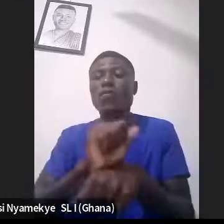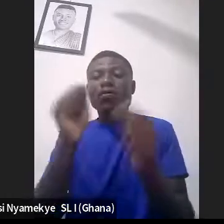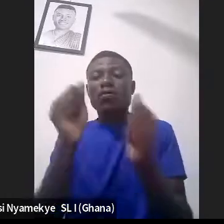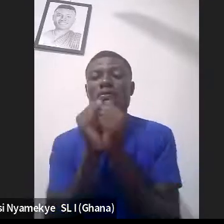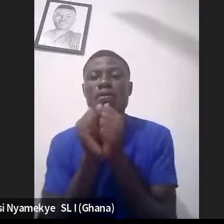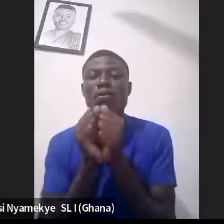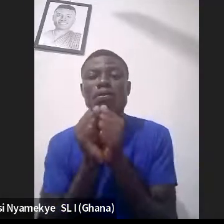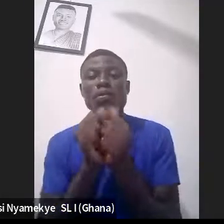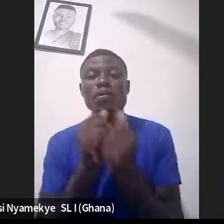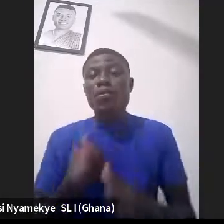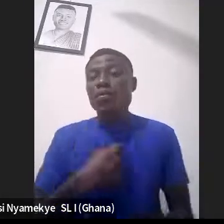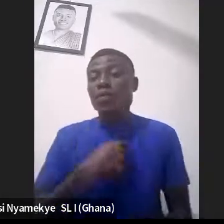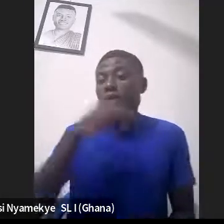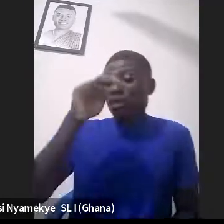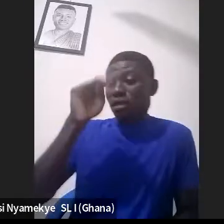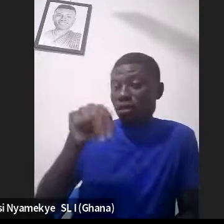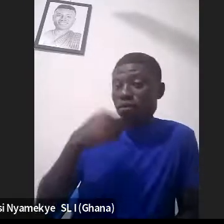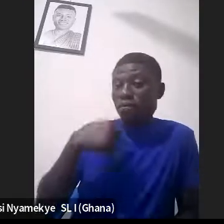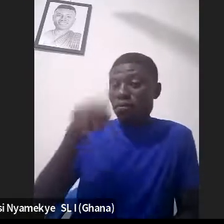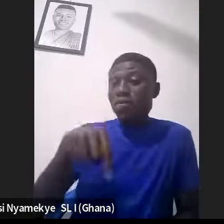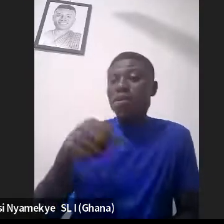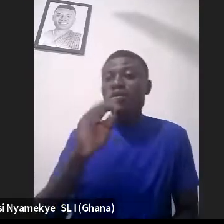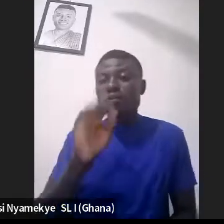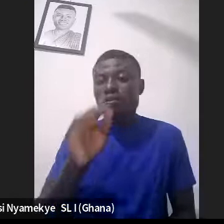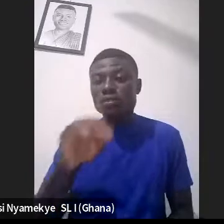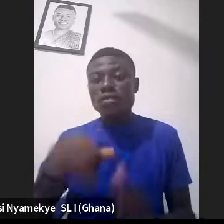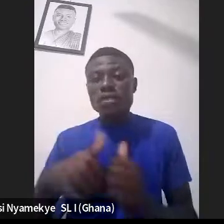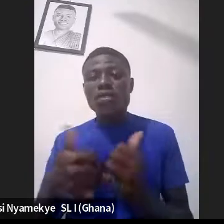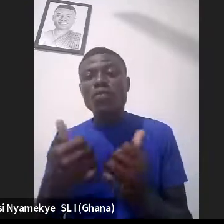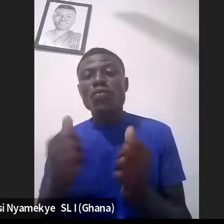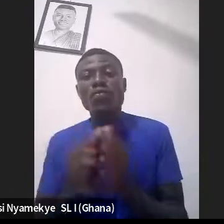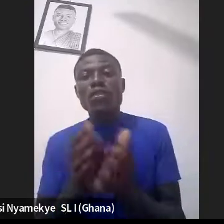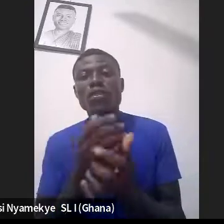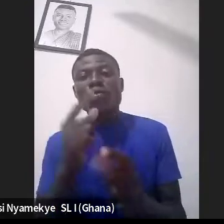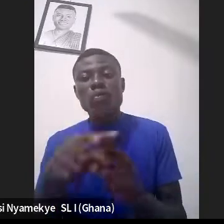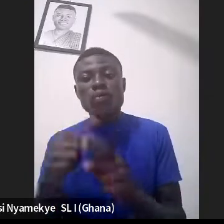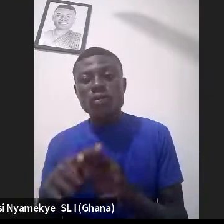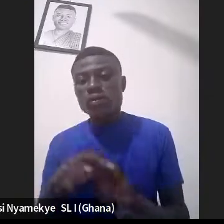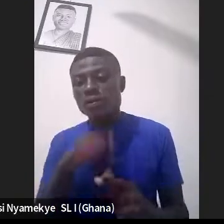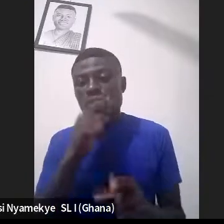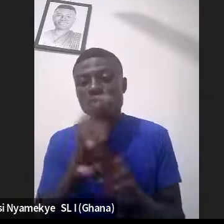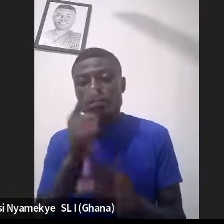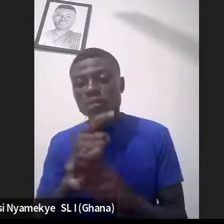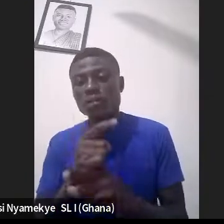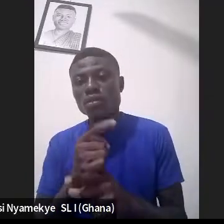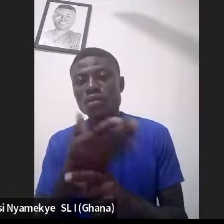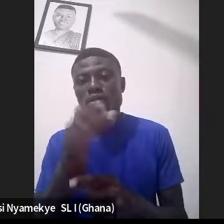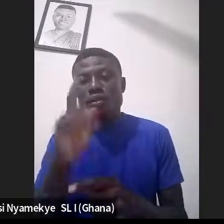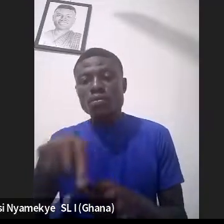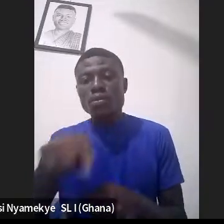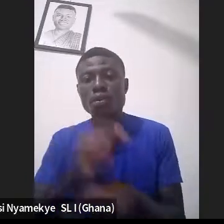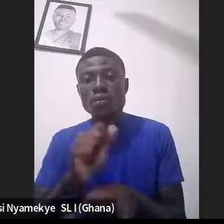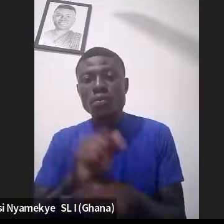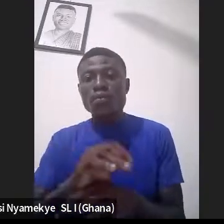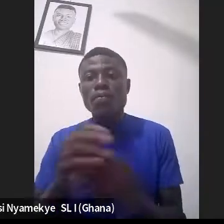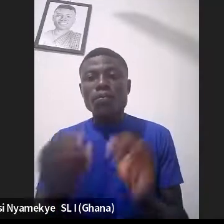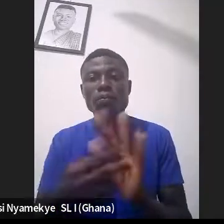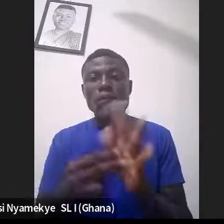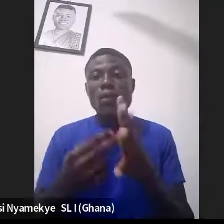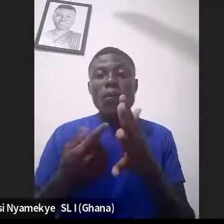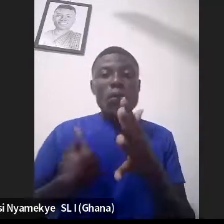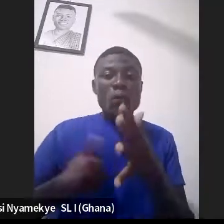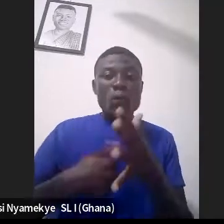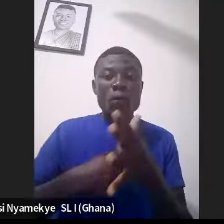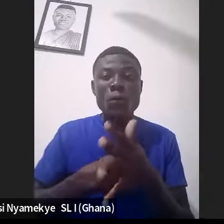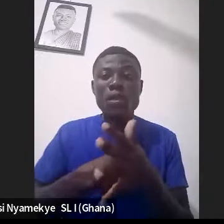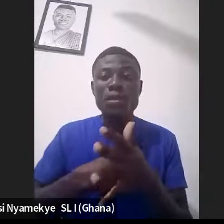it needs to be explicitly taught. So if you're, it's not like through osmosis where I'm just going to read books to my child and they're going to